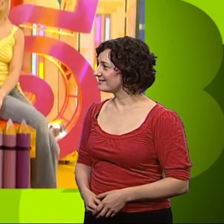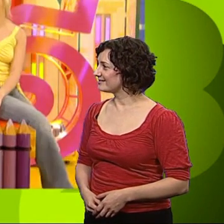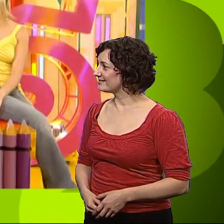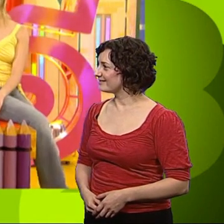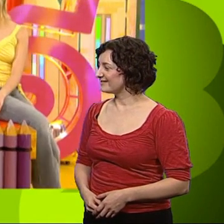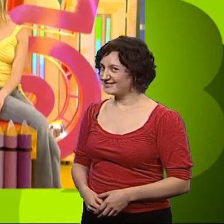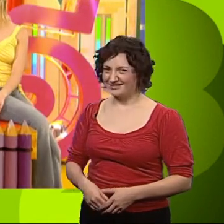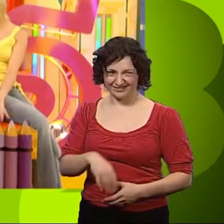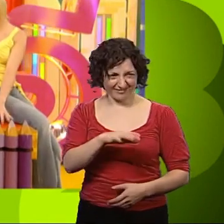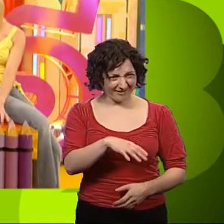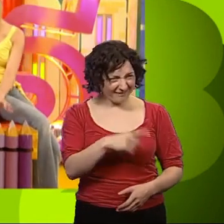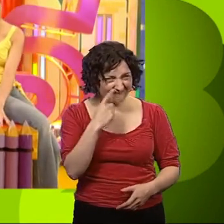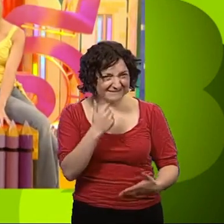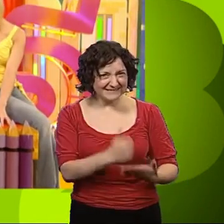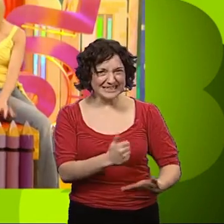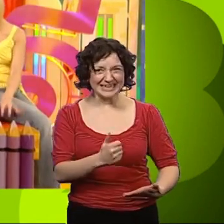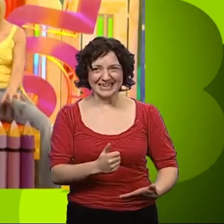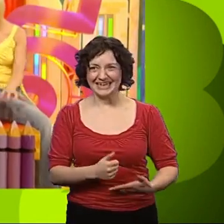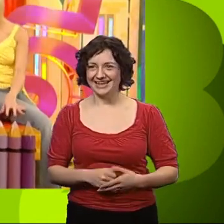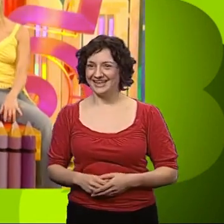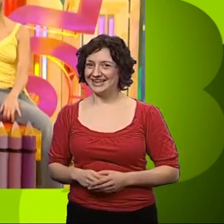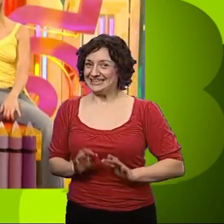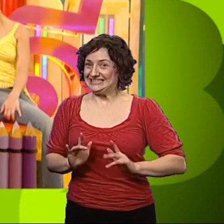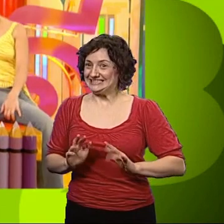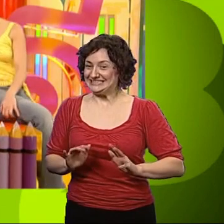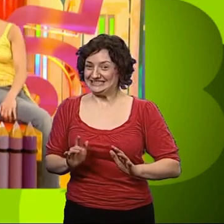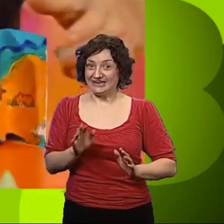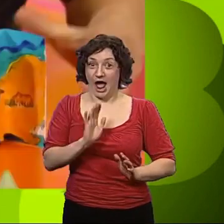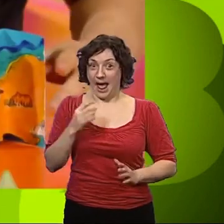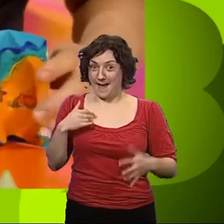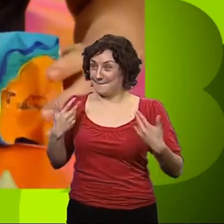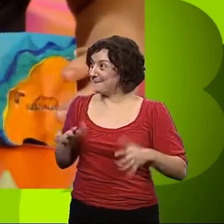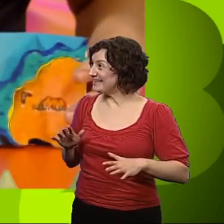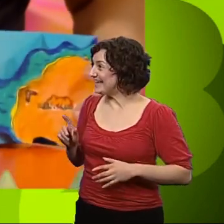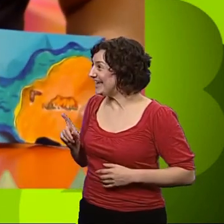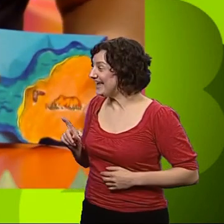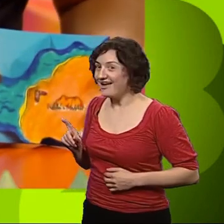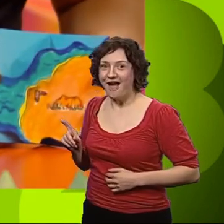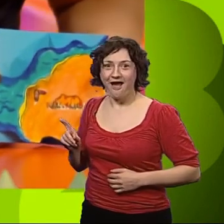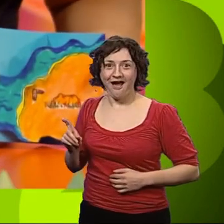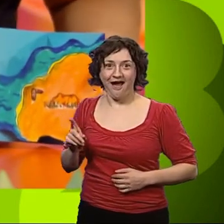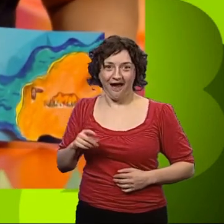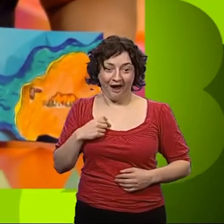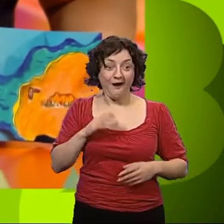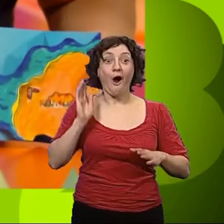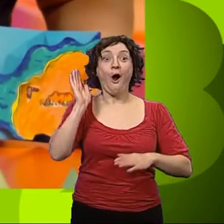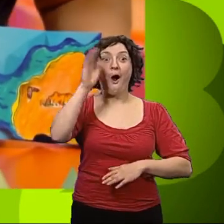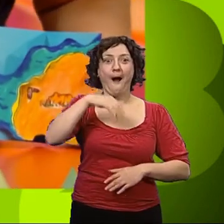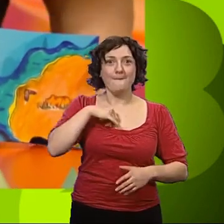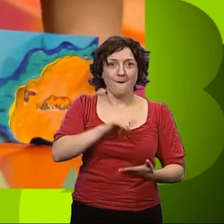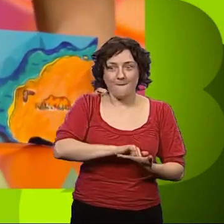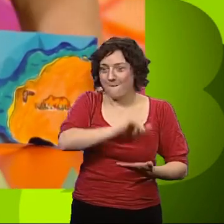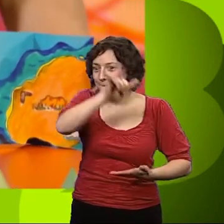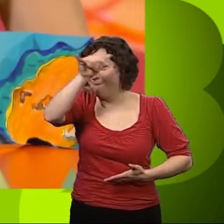Hey, Kirst, that looked like great fun. Well, look what I've done here, look. I've done a pop-up version of my dream journey all the way from home